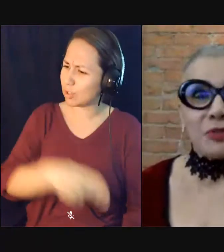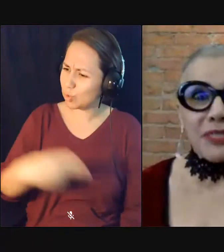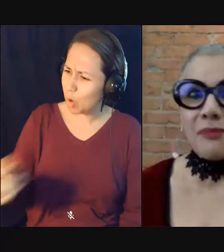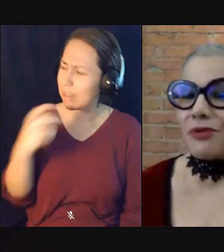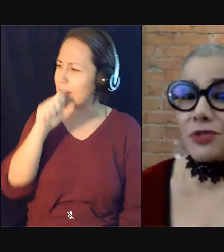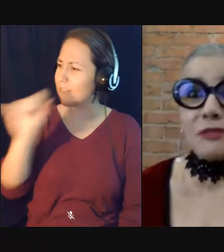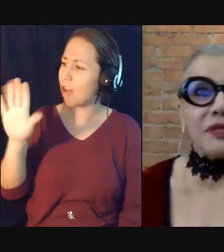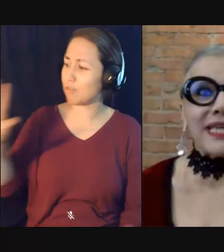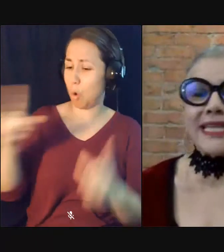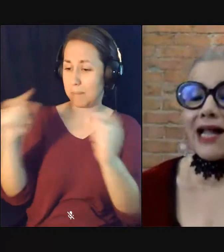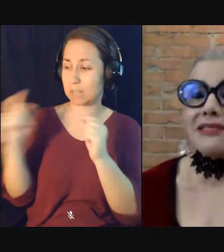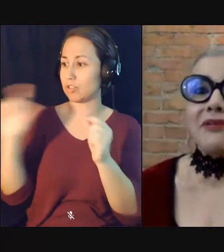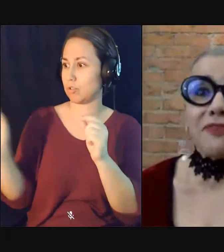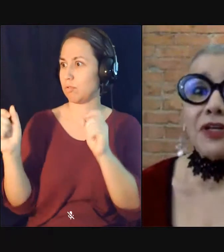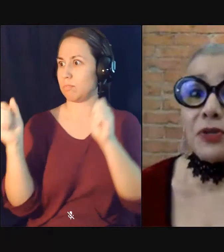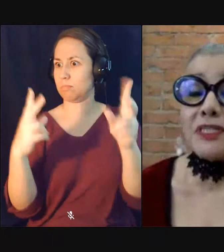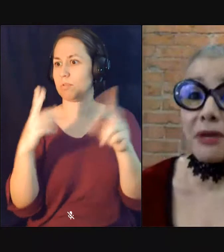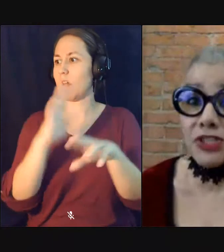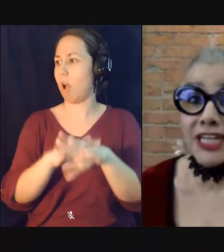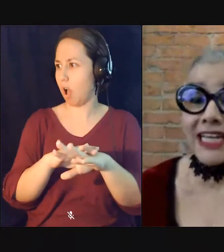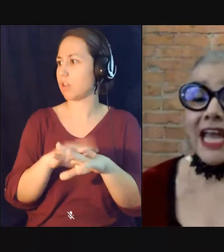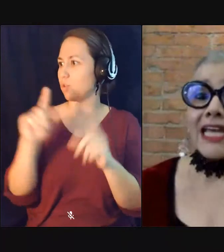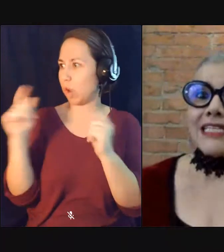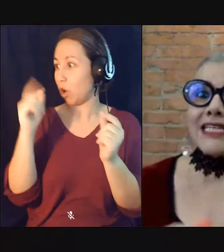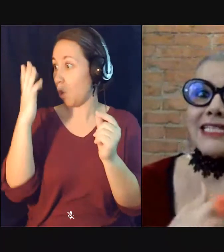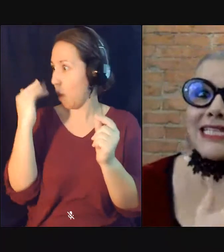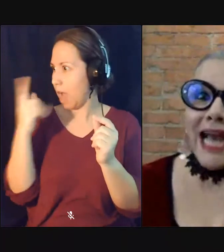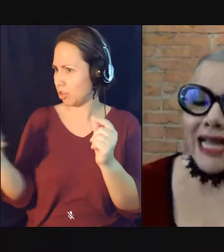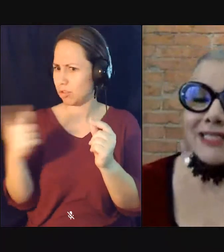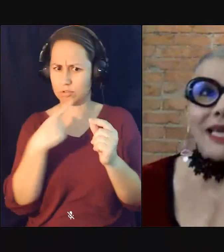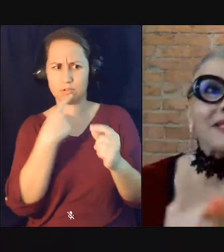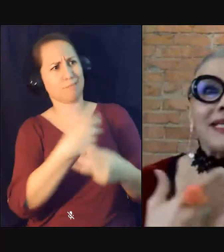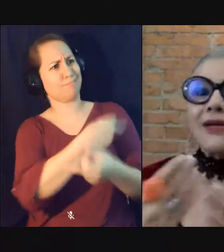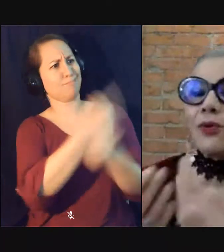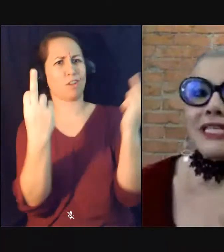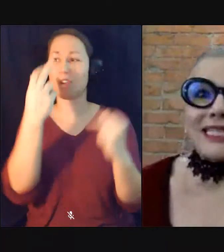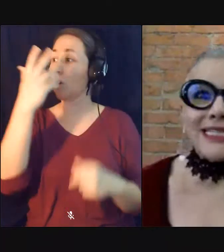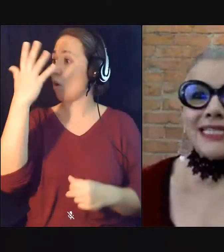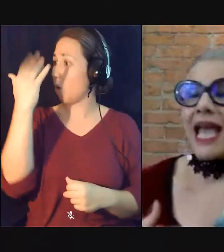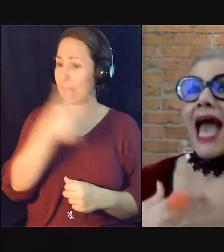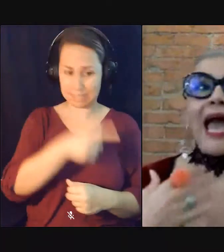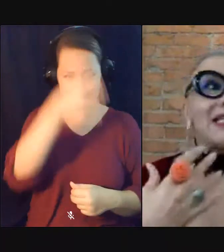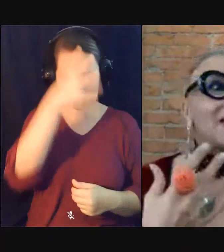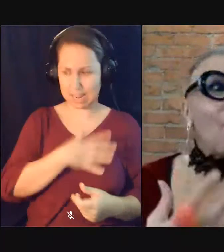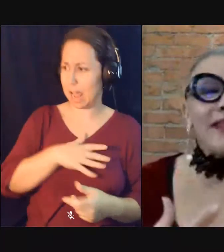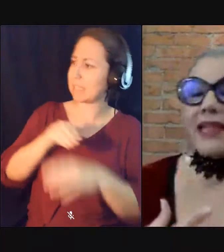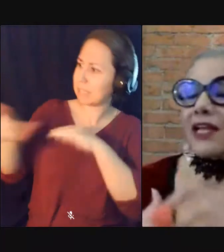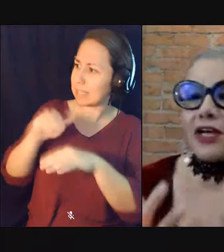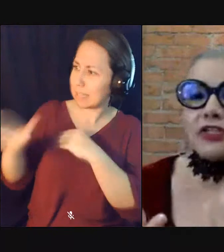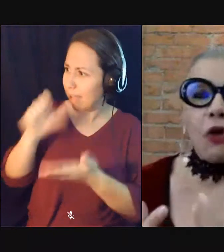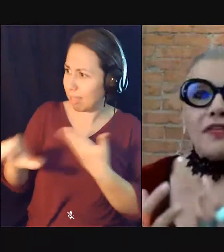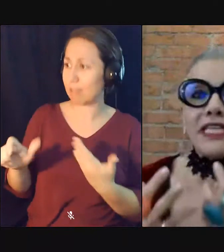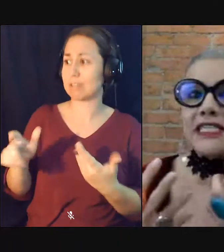post on Twitter with your swords, because they're the ultimate fuck you, especially seeing as these guys kept sending all these letters and the way that